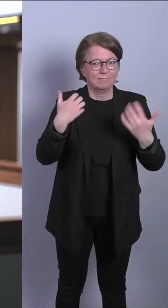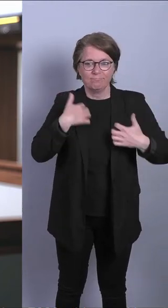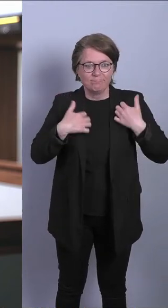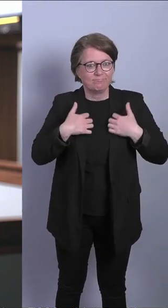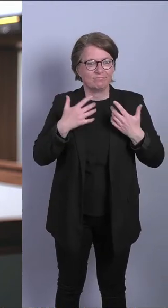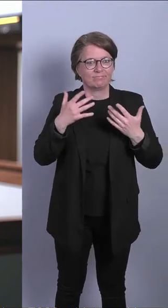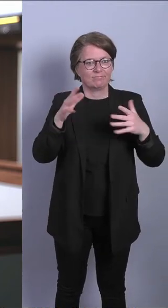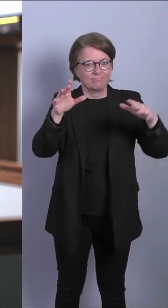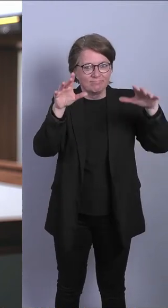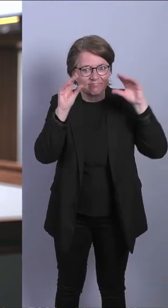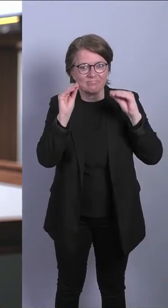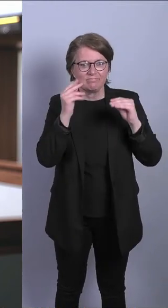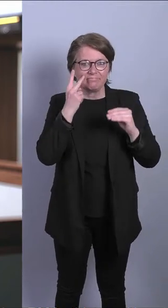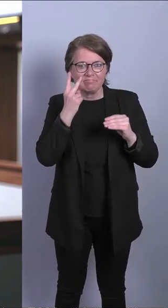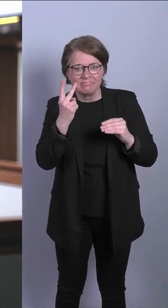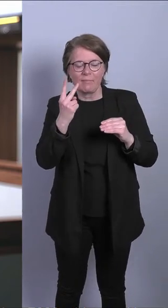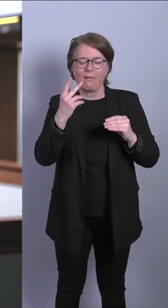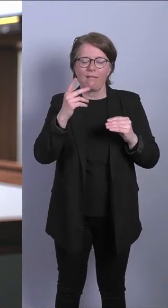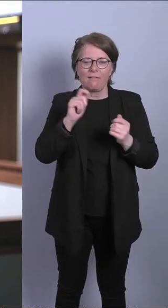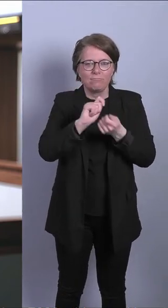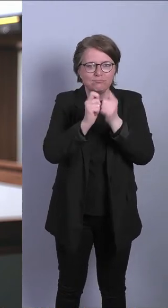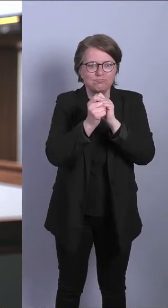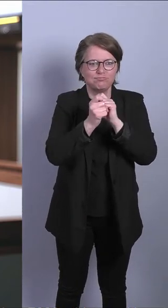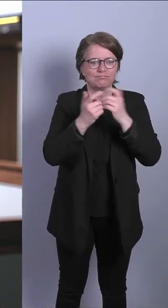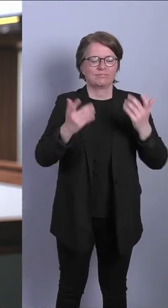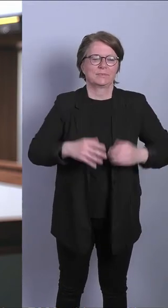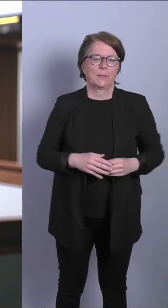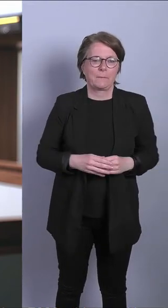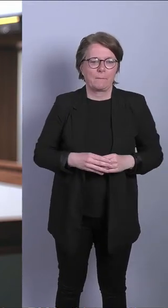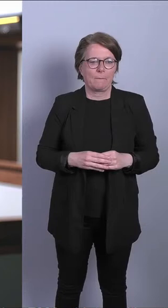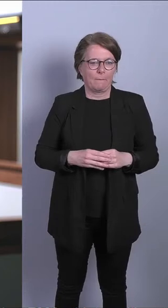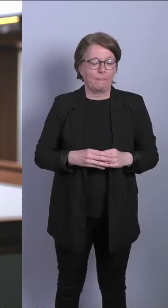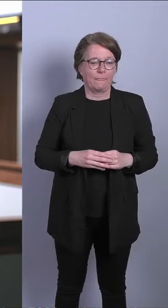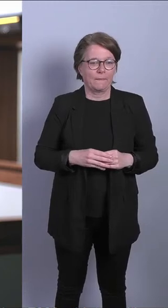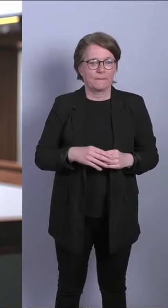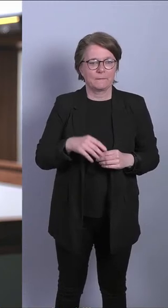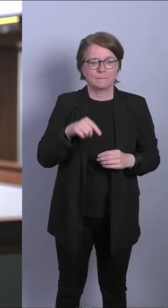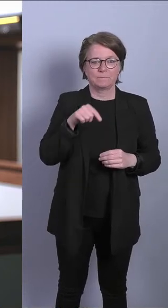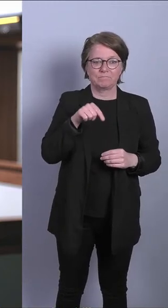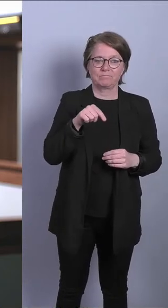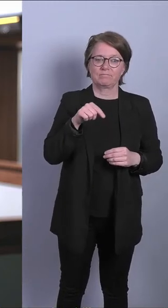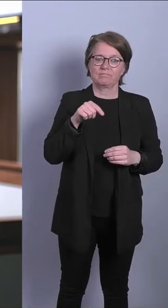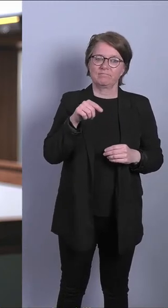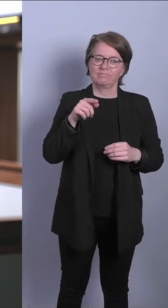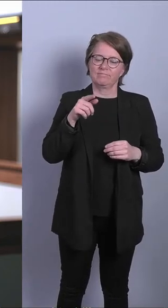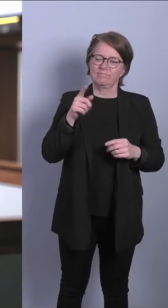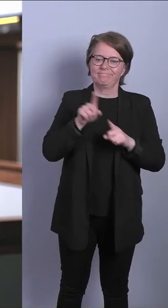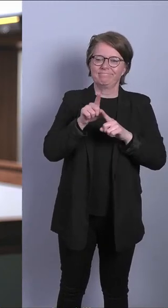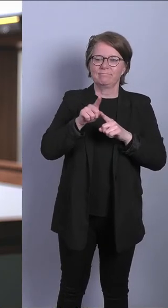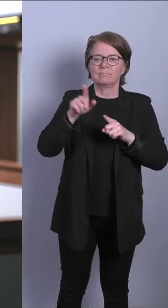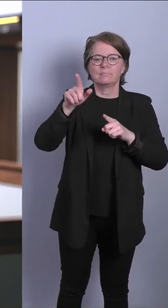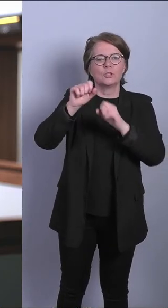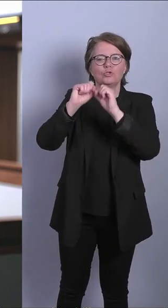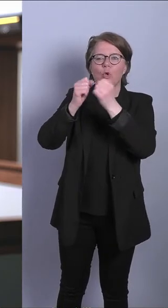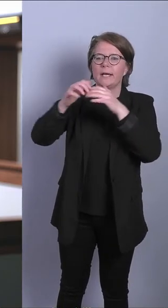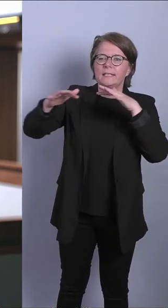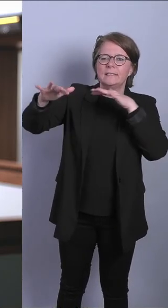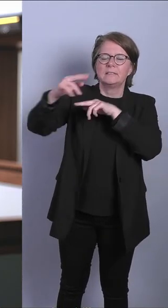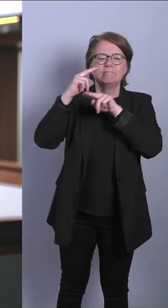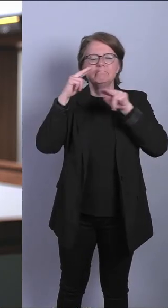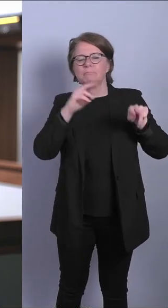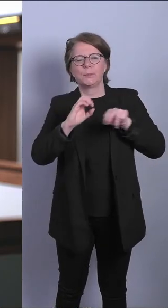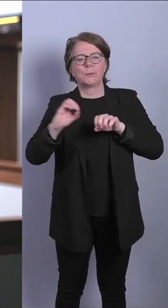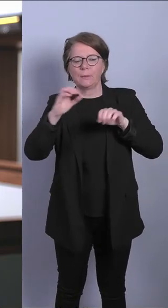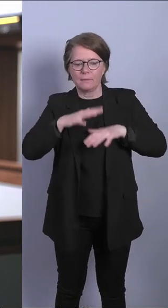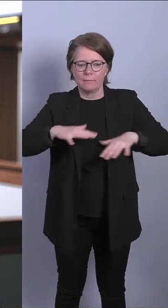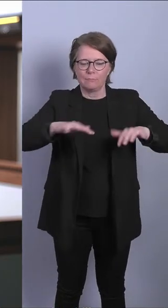more than a major sporting event. They also realize goals for our society as a whole.